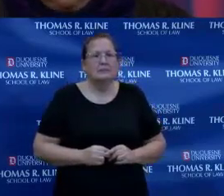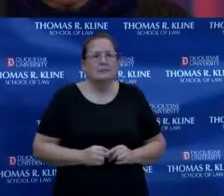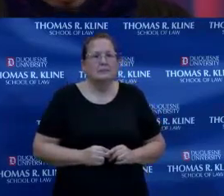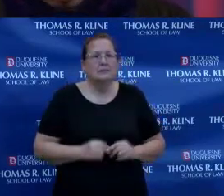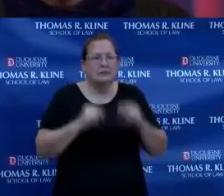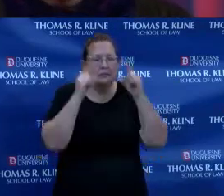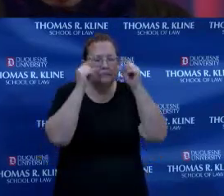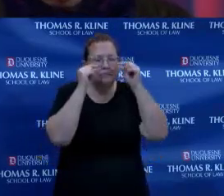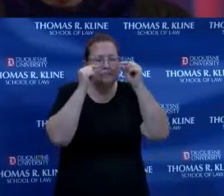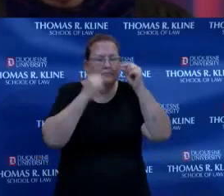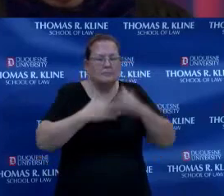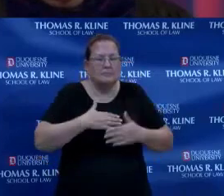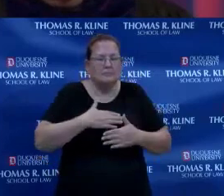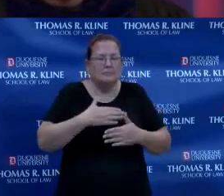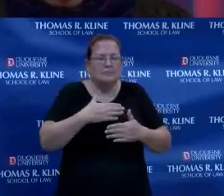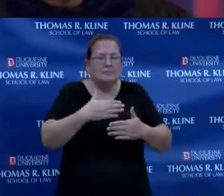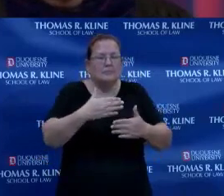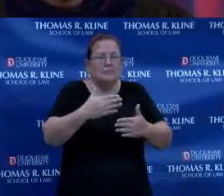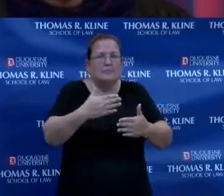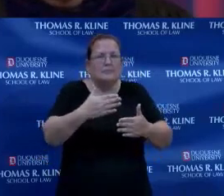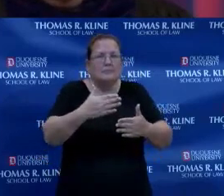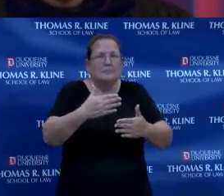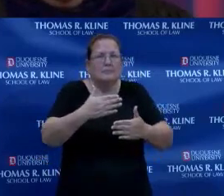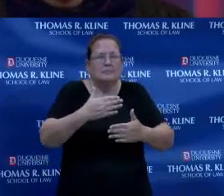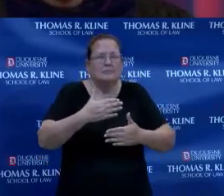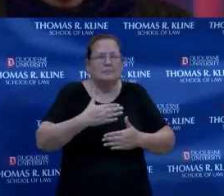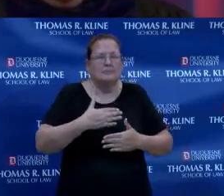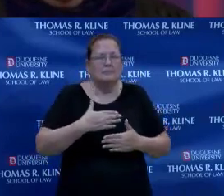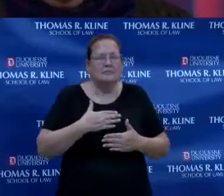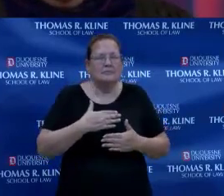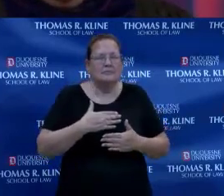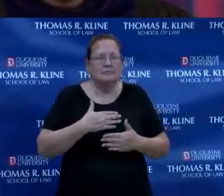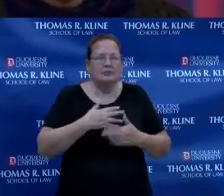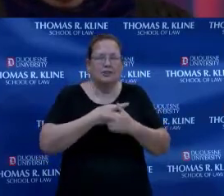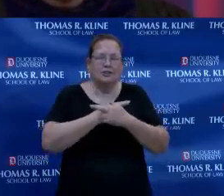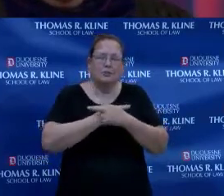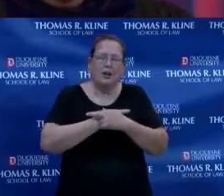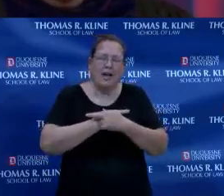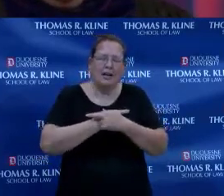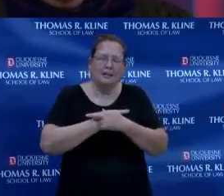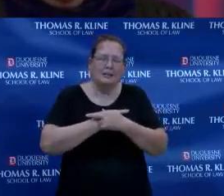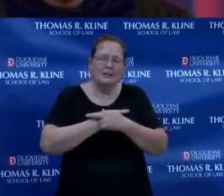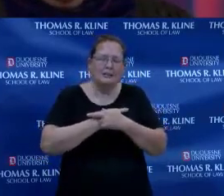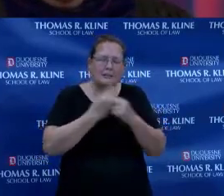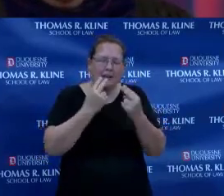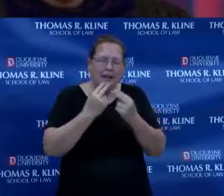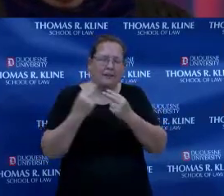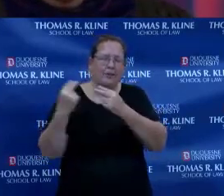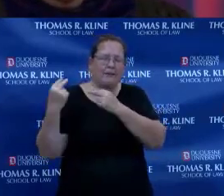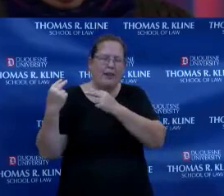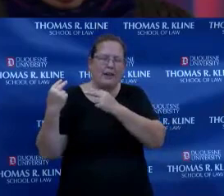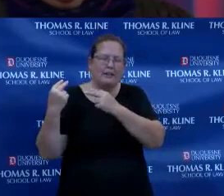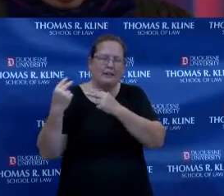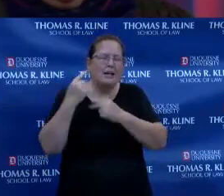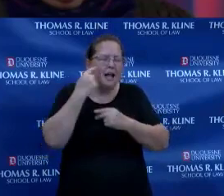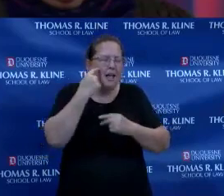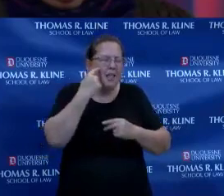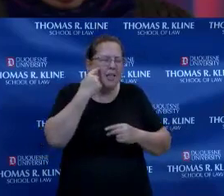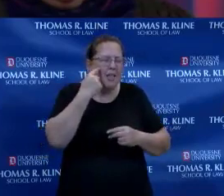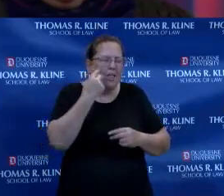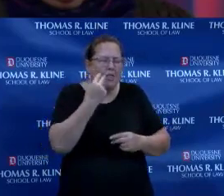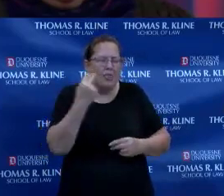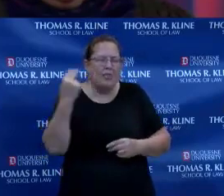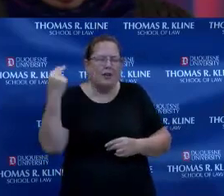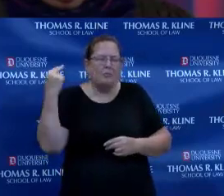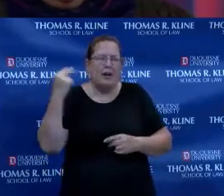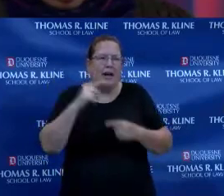Take a deep breath and give yourself permission to relax and reflect. Now think back to the day you received